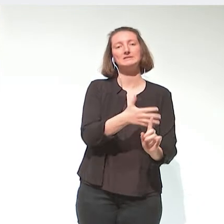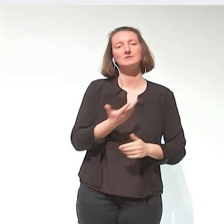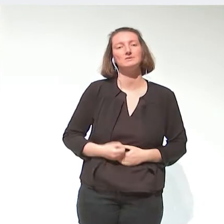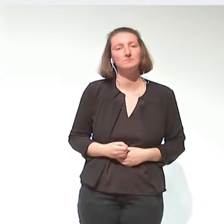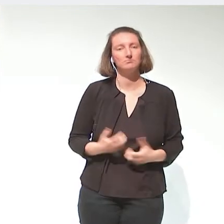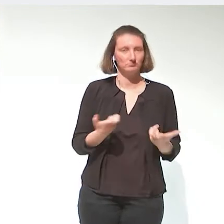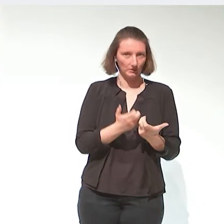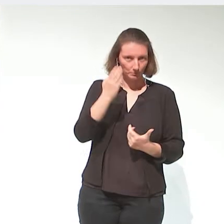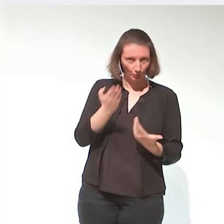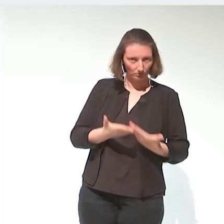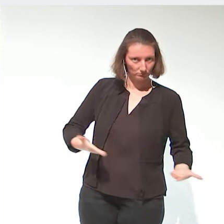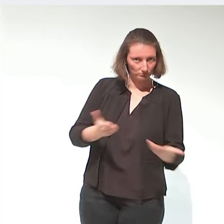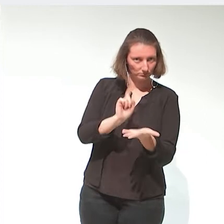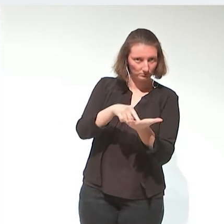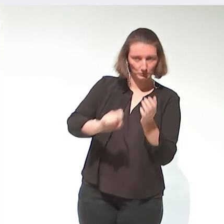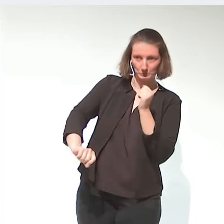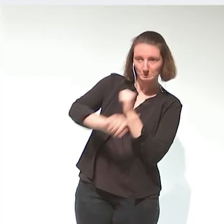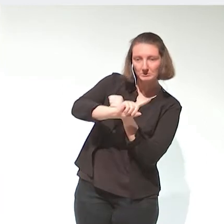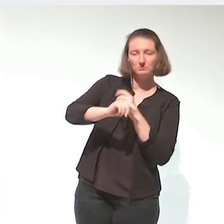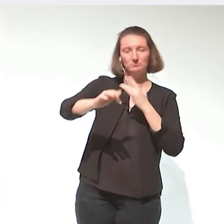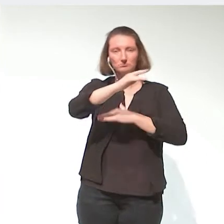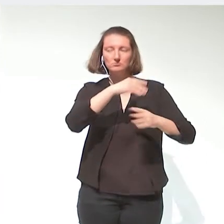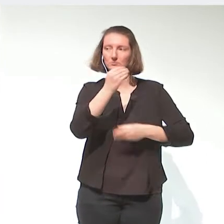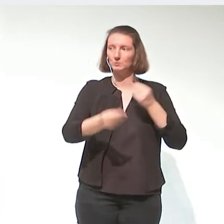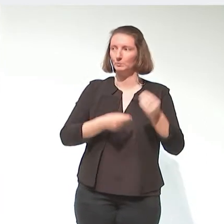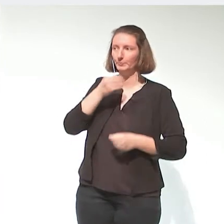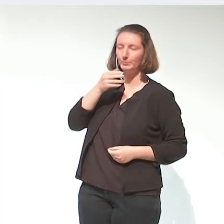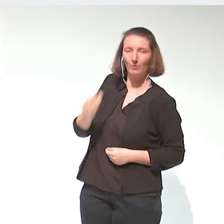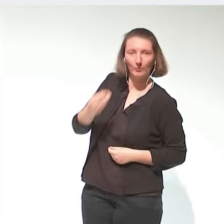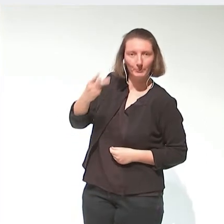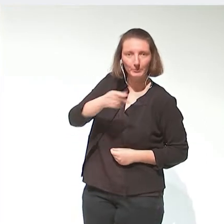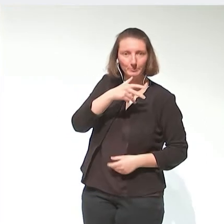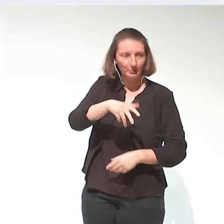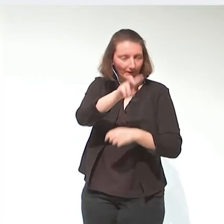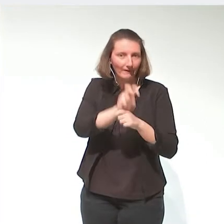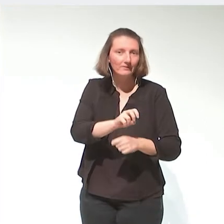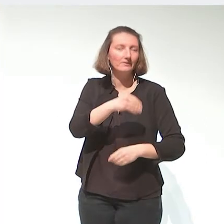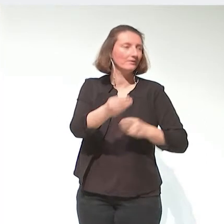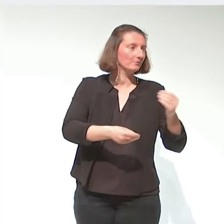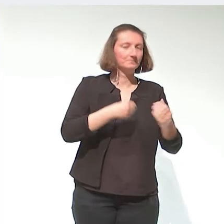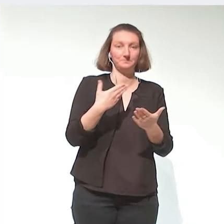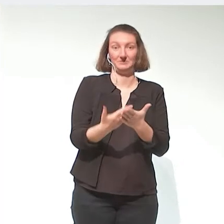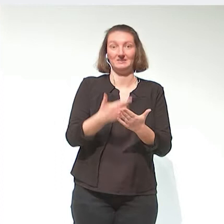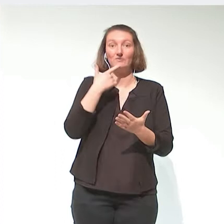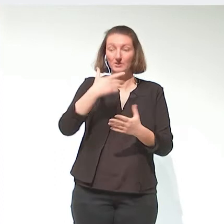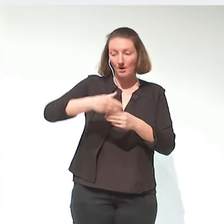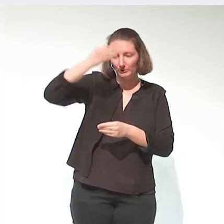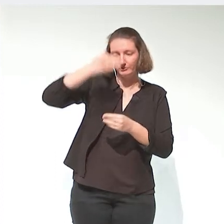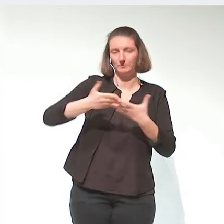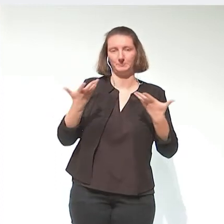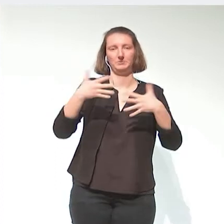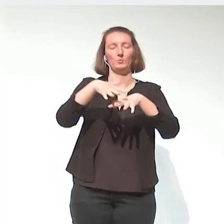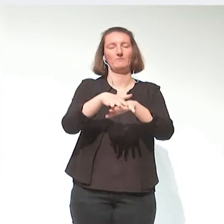on. So learning should be inclusive for everyone, no matter what the barriers are.